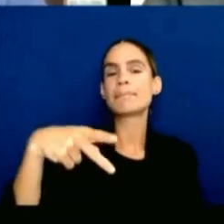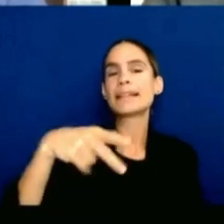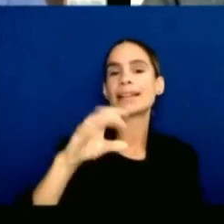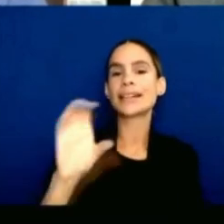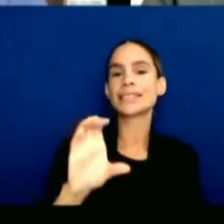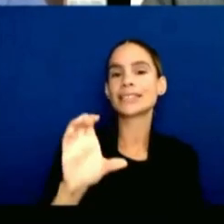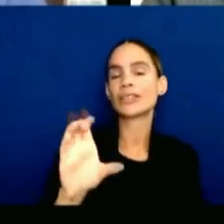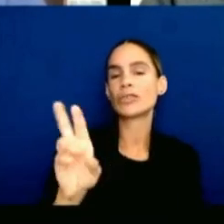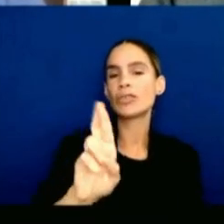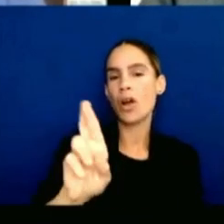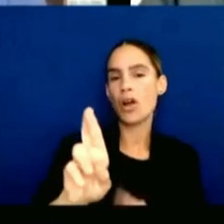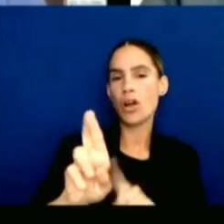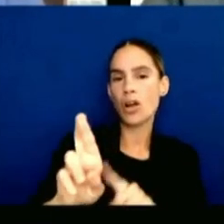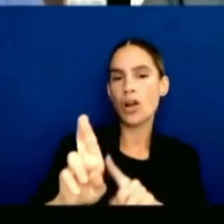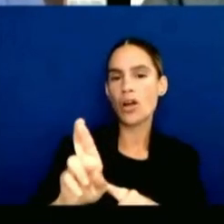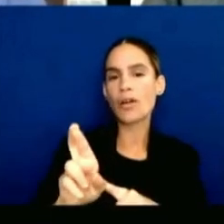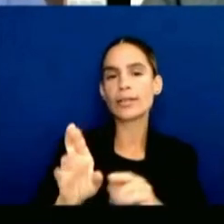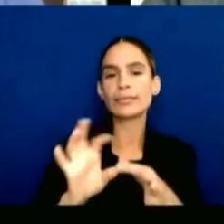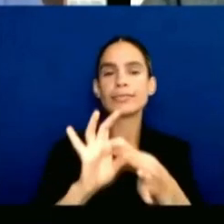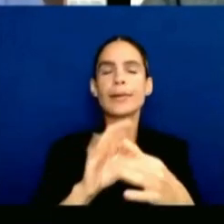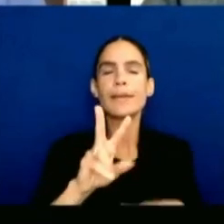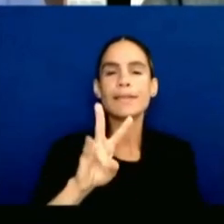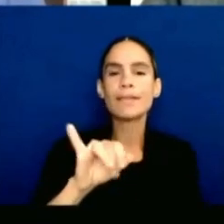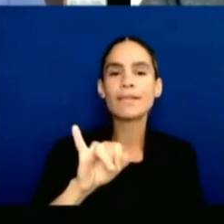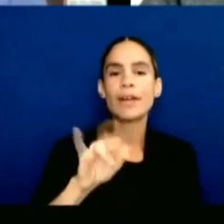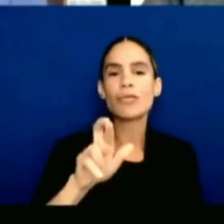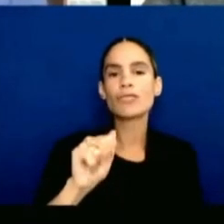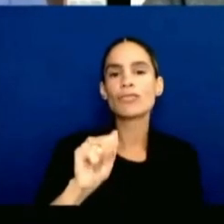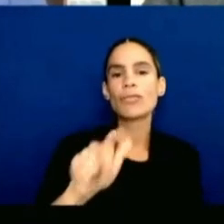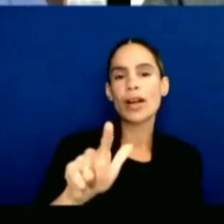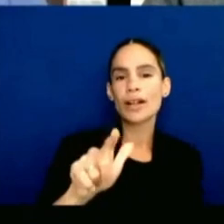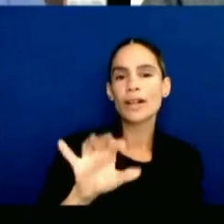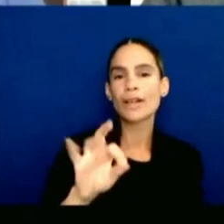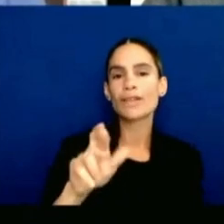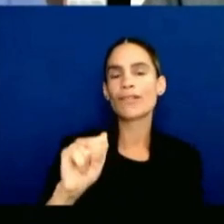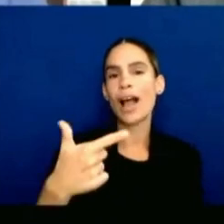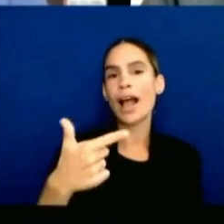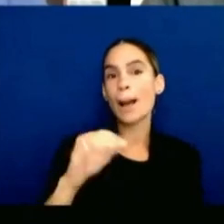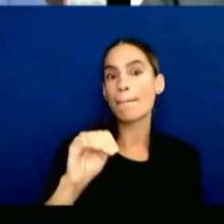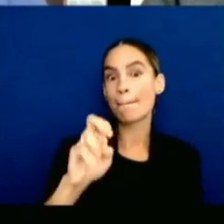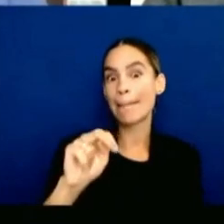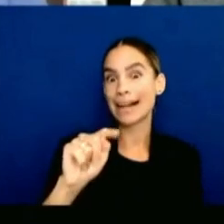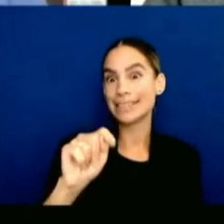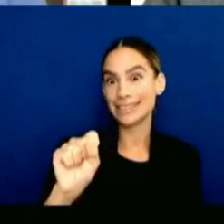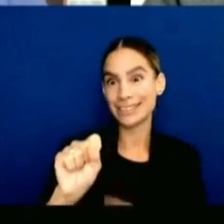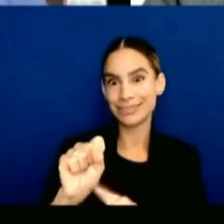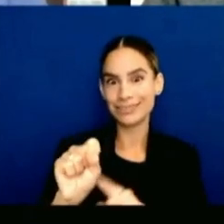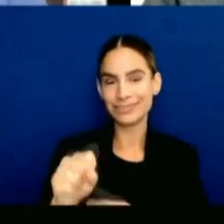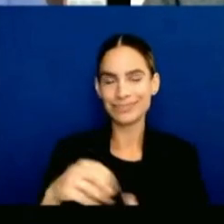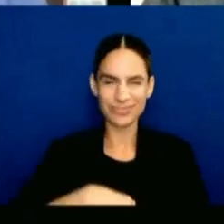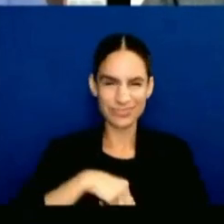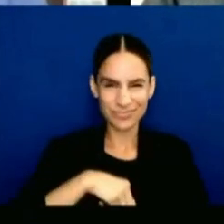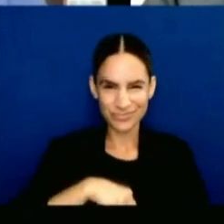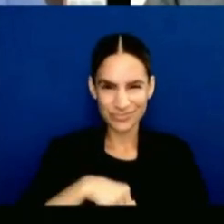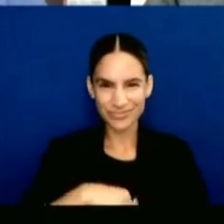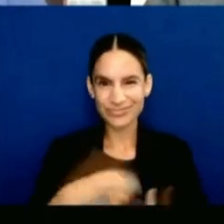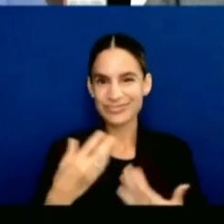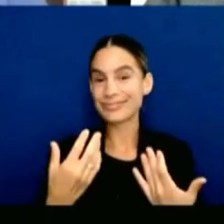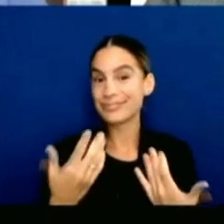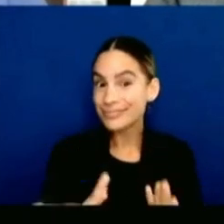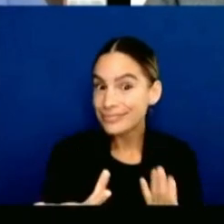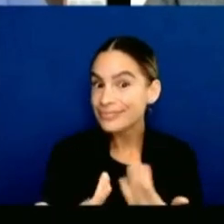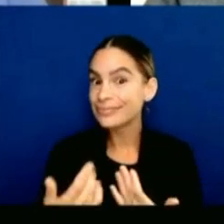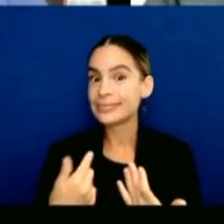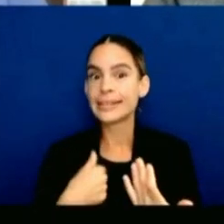on PCR. The idea of relapses, I wouldn't be surprised if there's a rare case of an individual who went